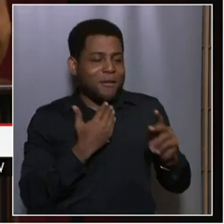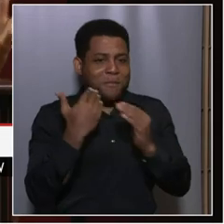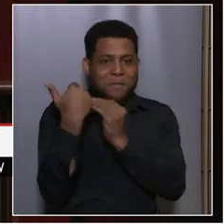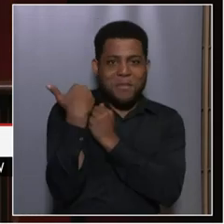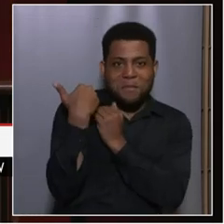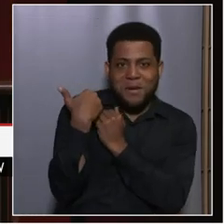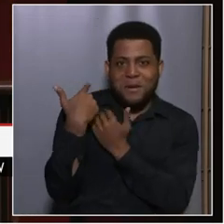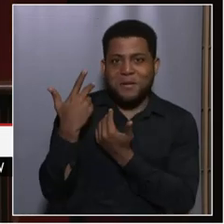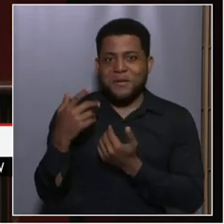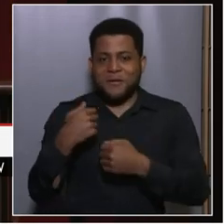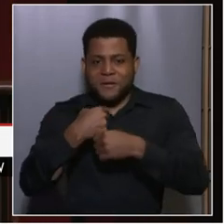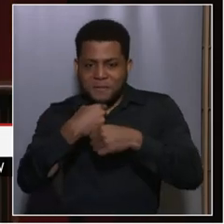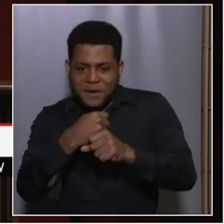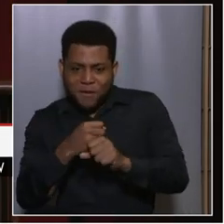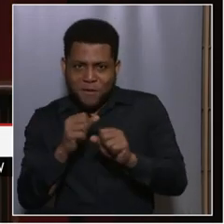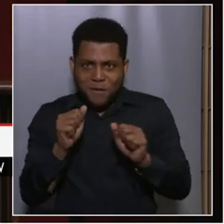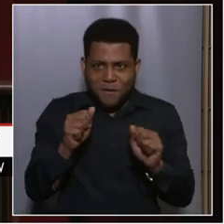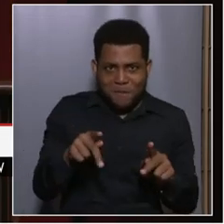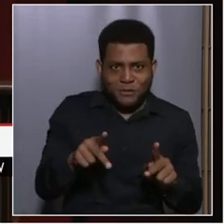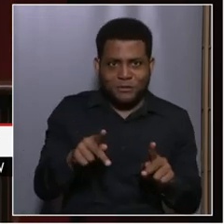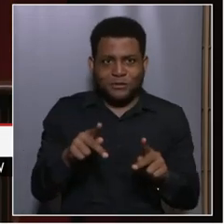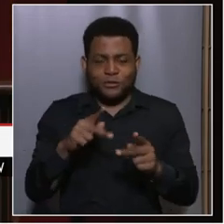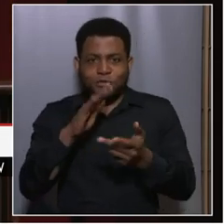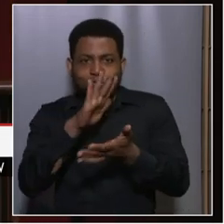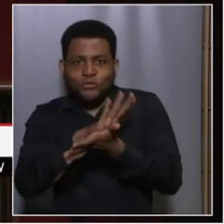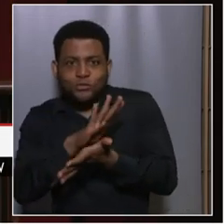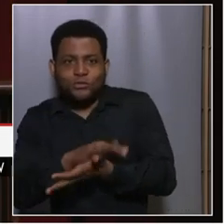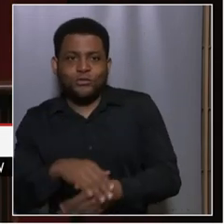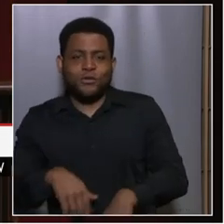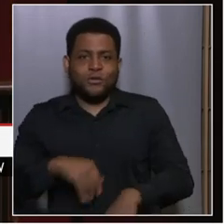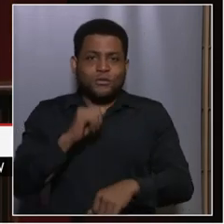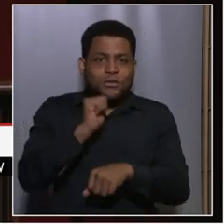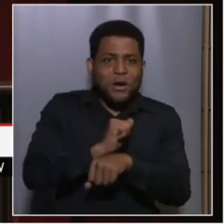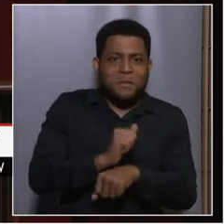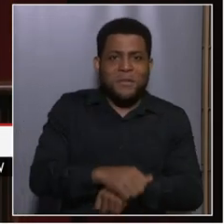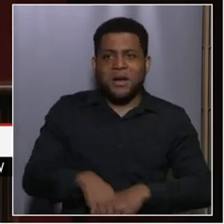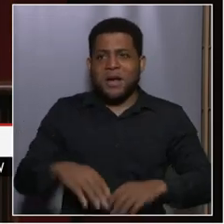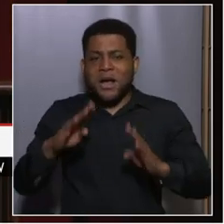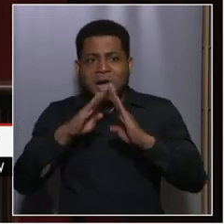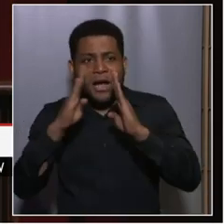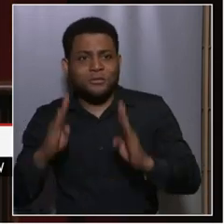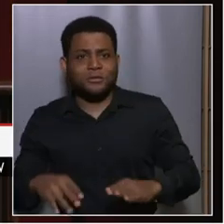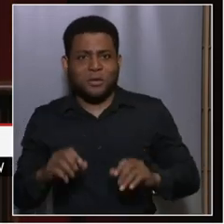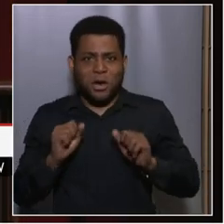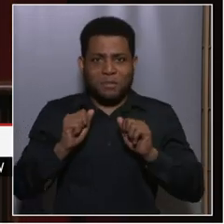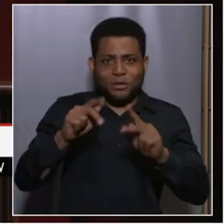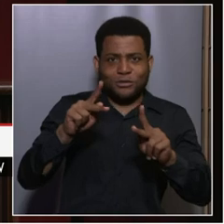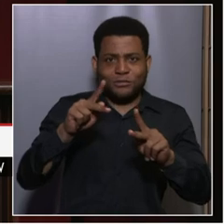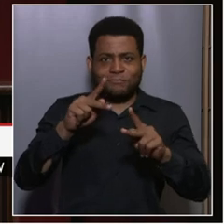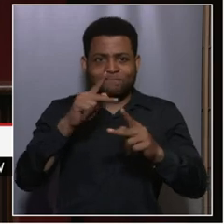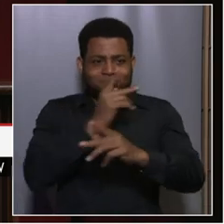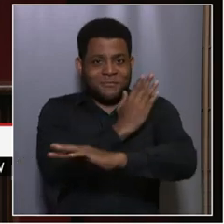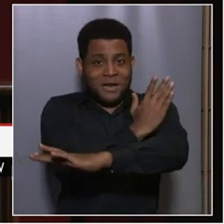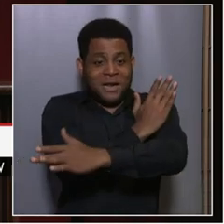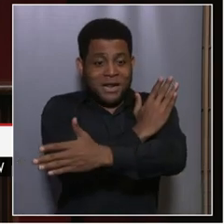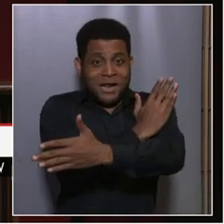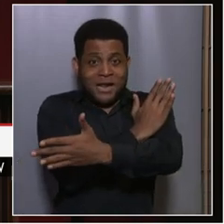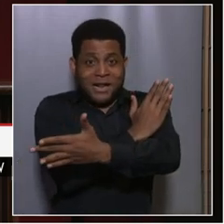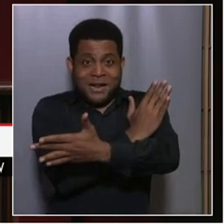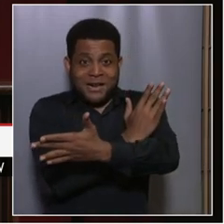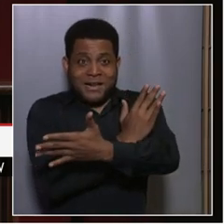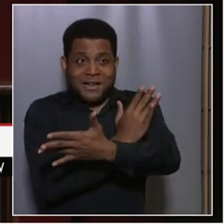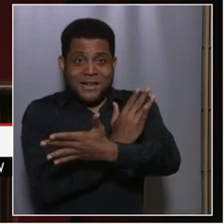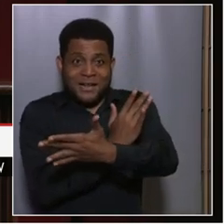schools, jobs, housing, opportunity. There is intervention, which is the work that you're doing every single